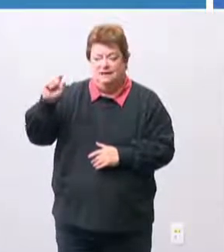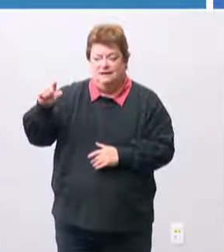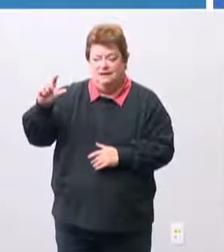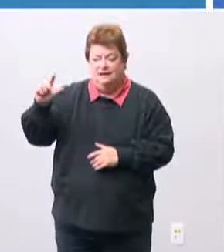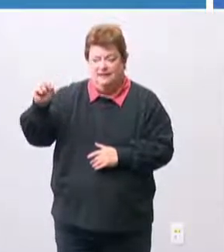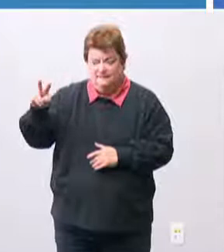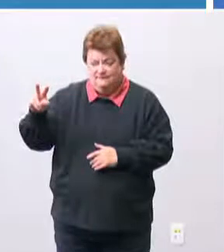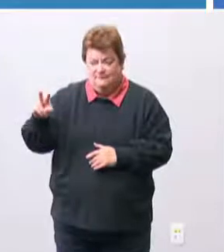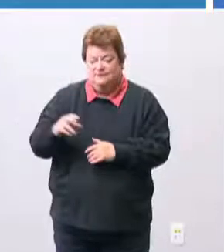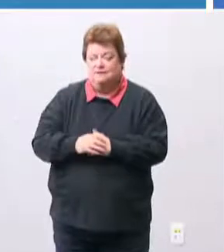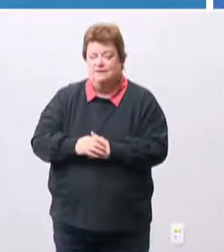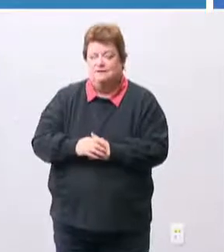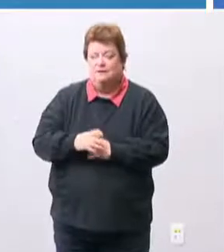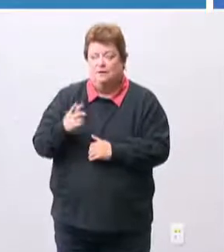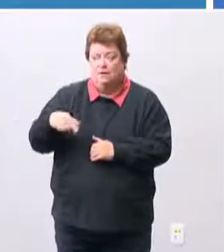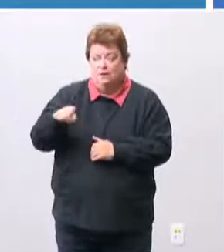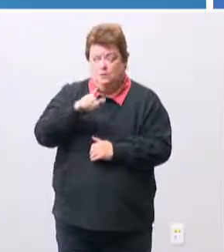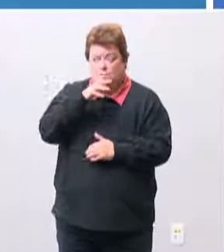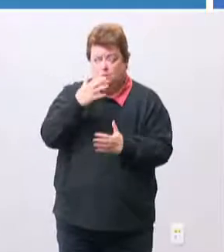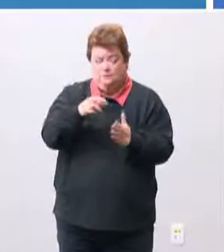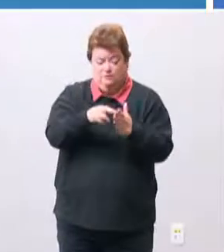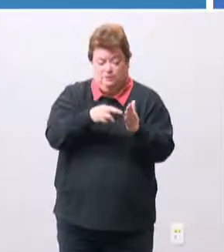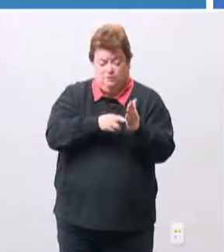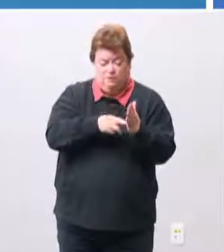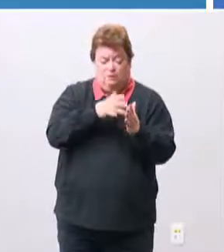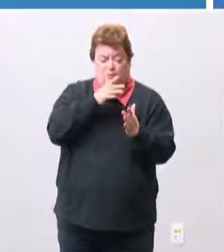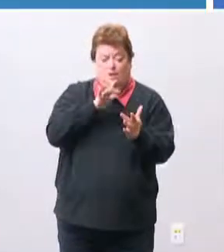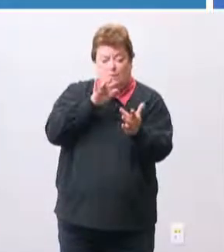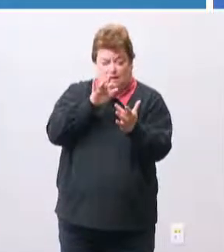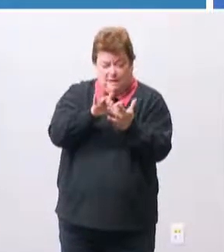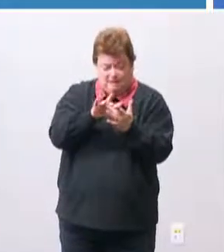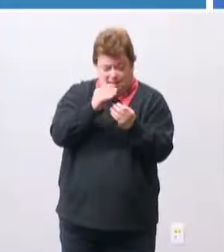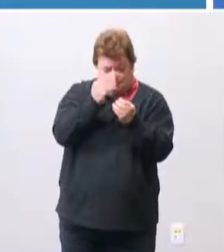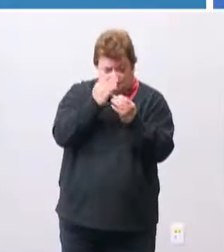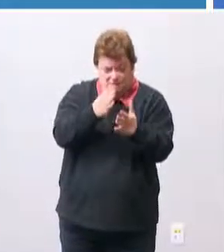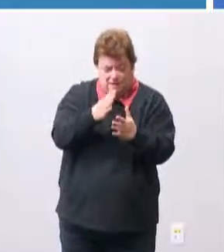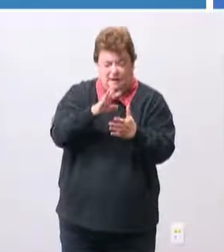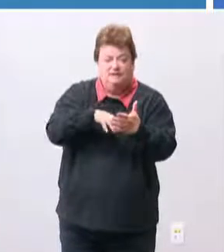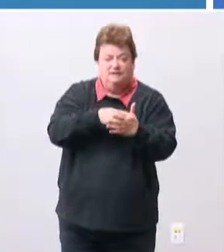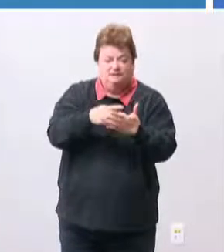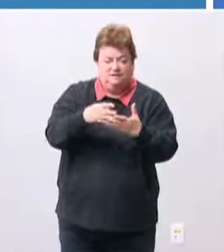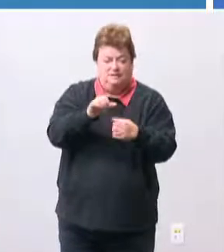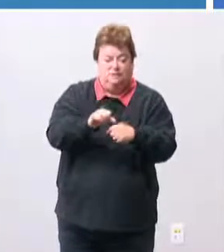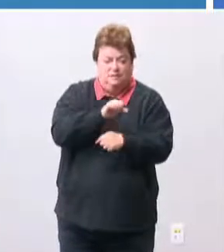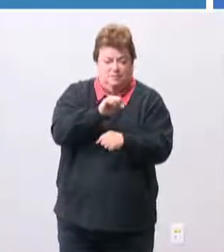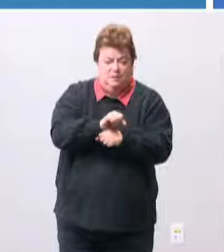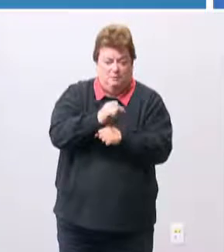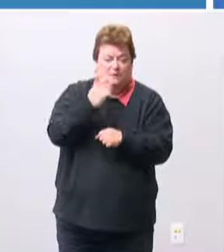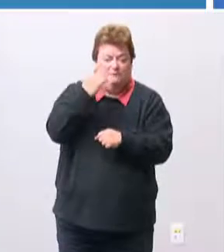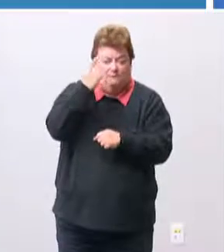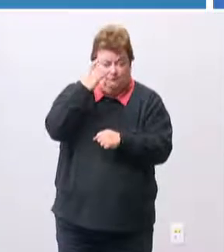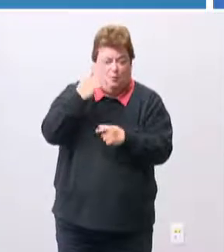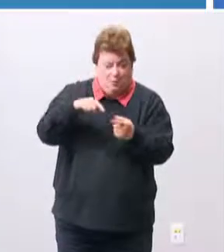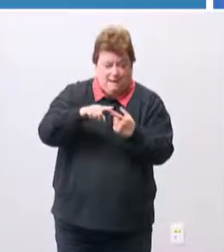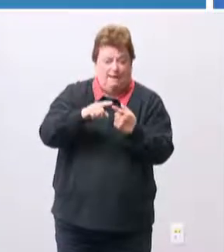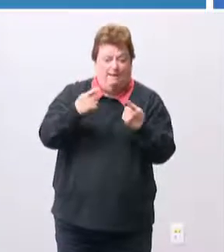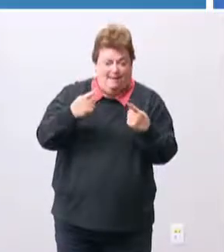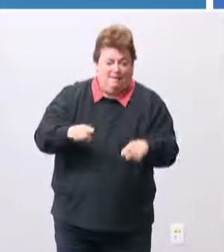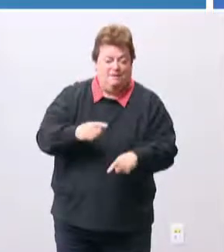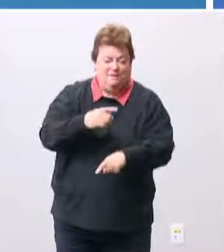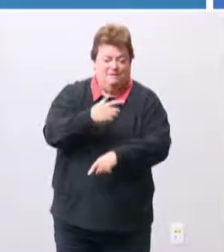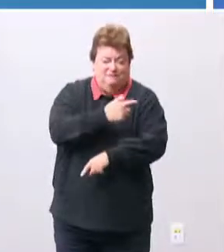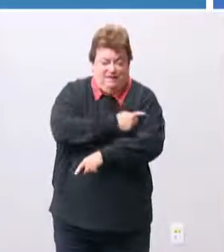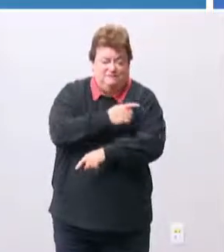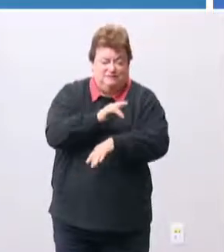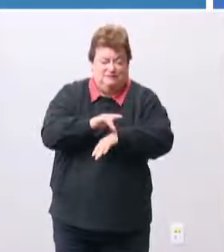covid19.lincoln.ne.gov. Those who are registered will be contacted to schedule an appointment when vaccine is available. People who